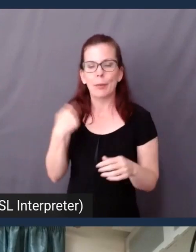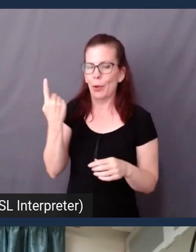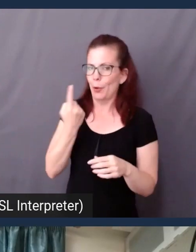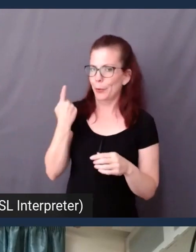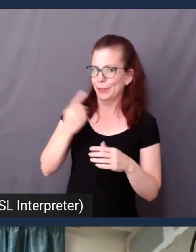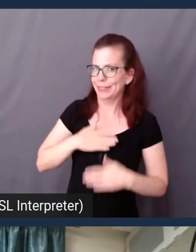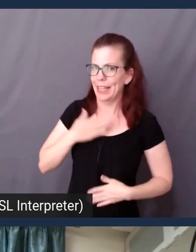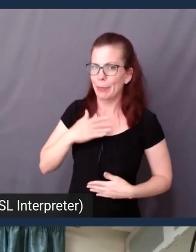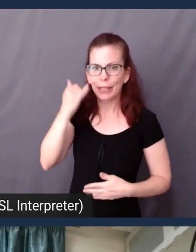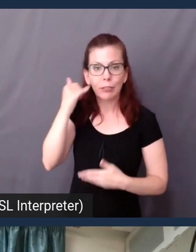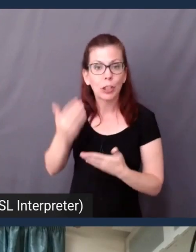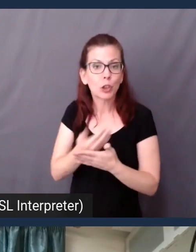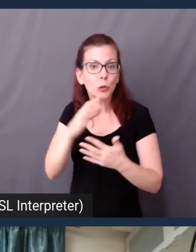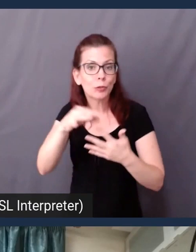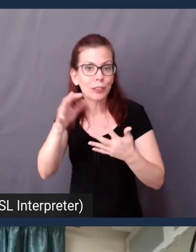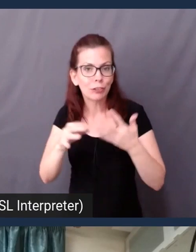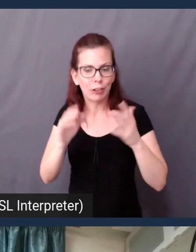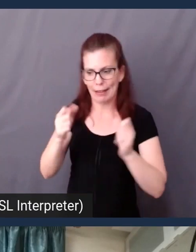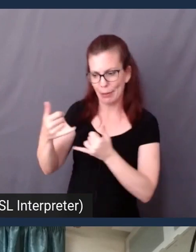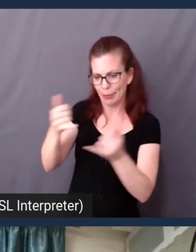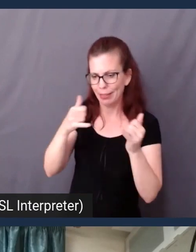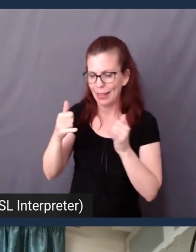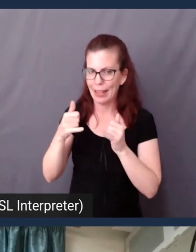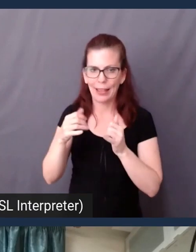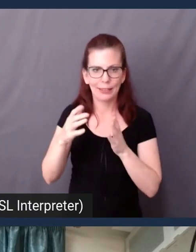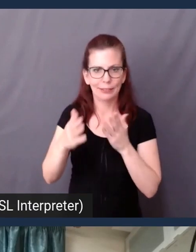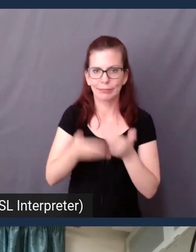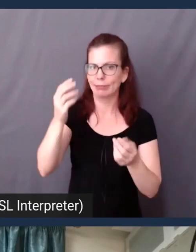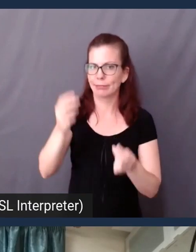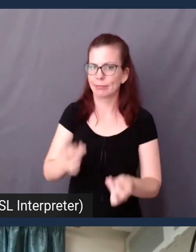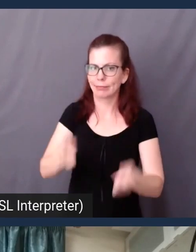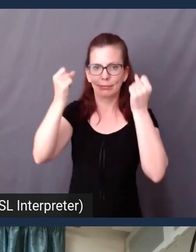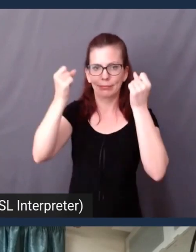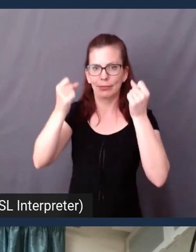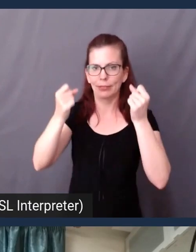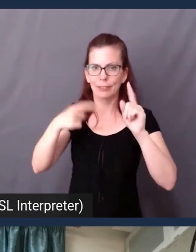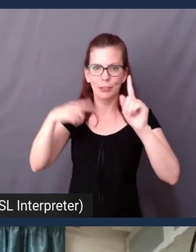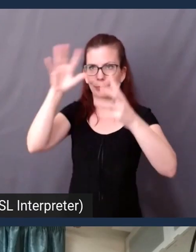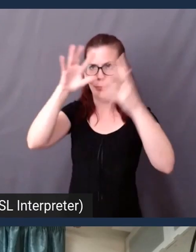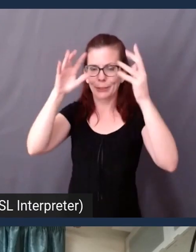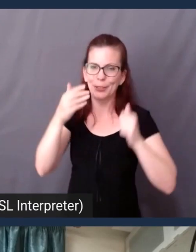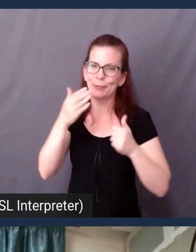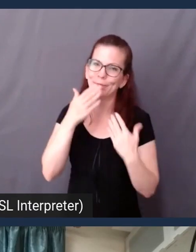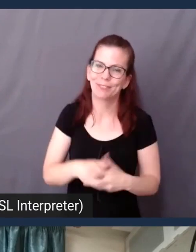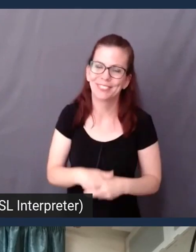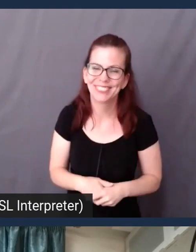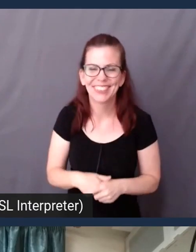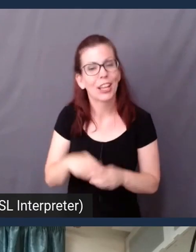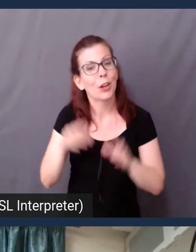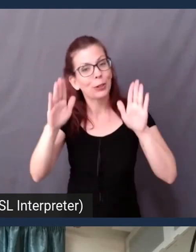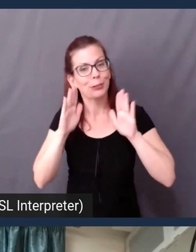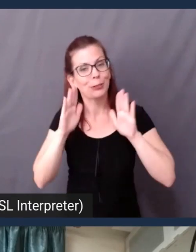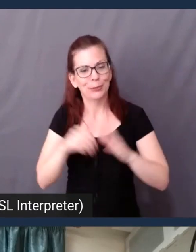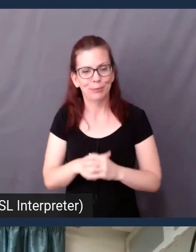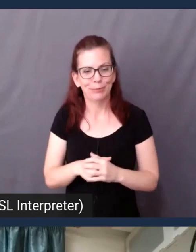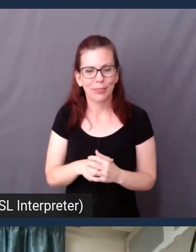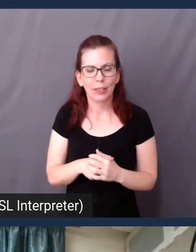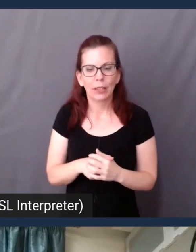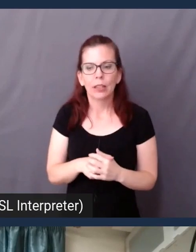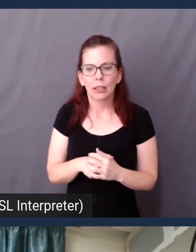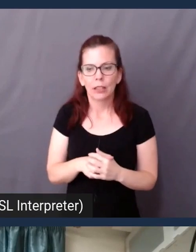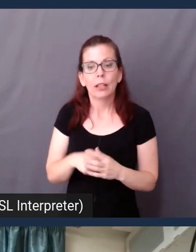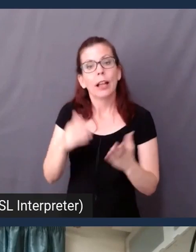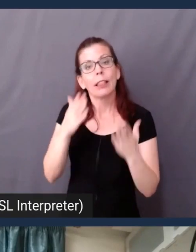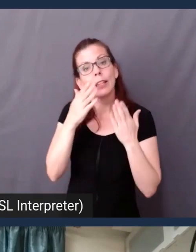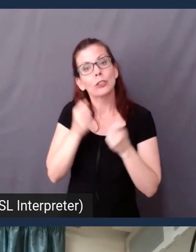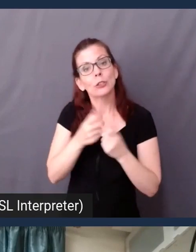there's a new feature, when I can play with it straight from my text editor. So wonderful. Thank you very